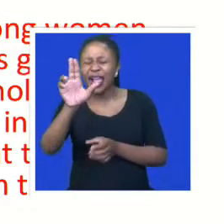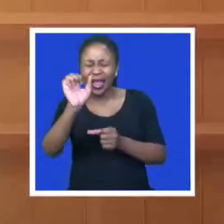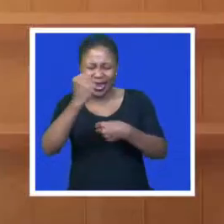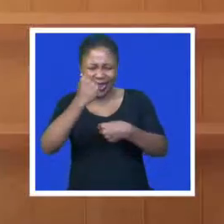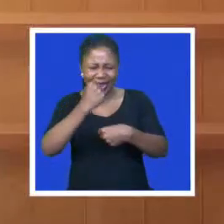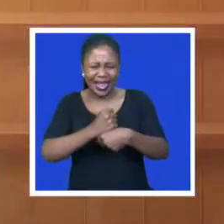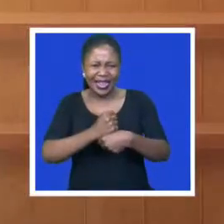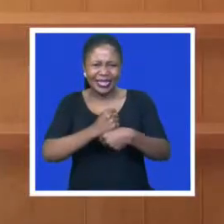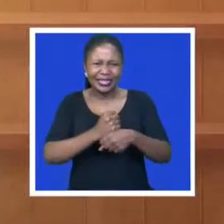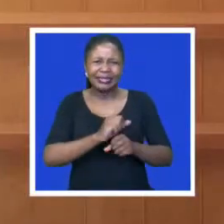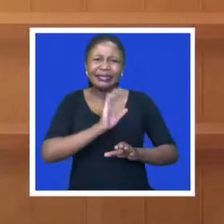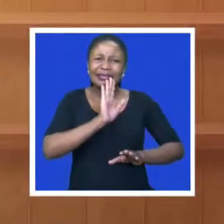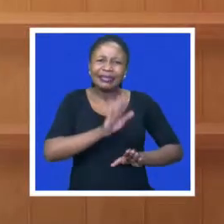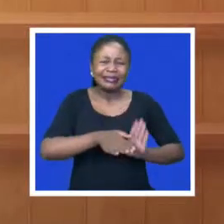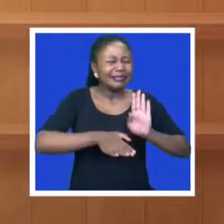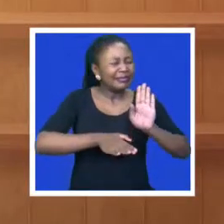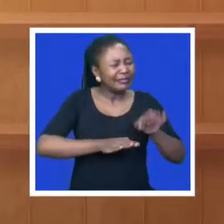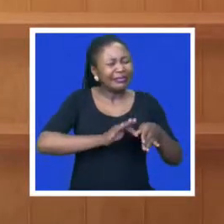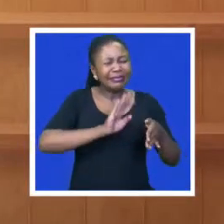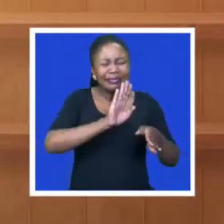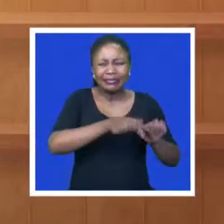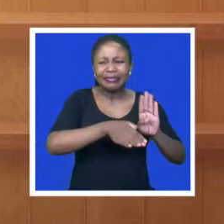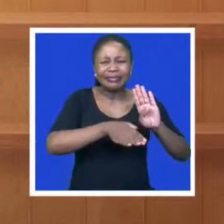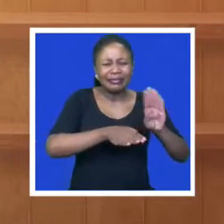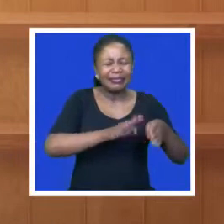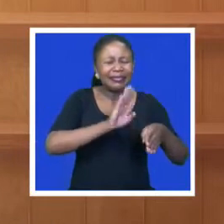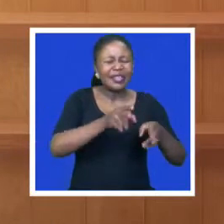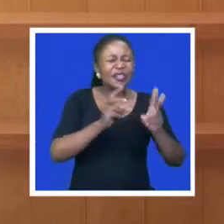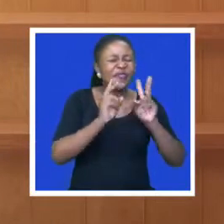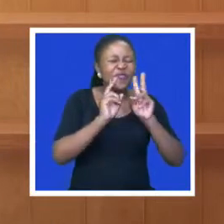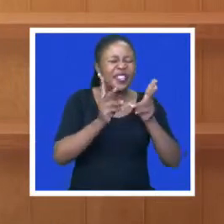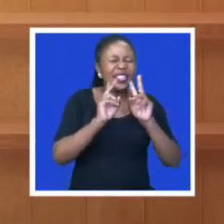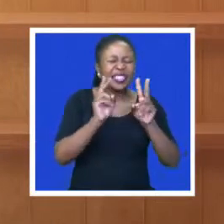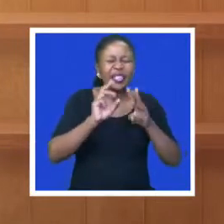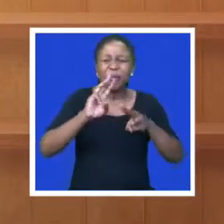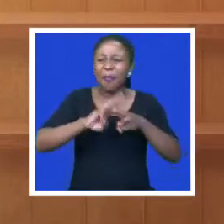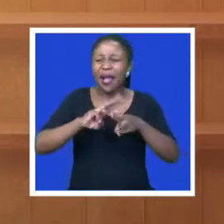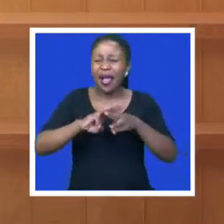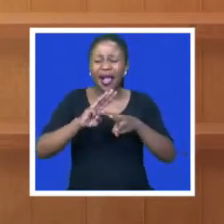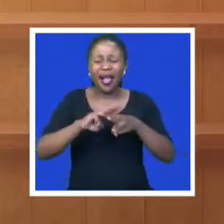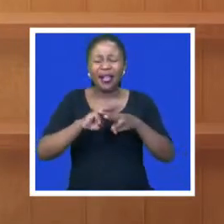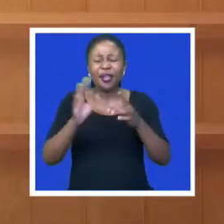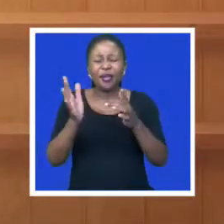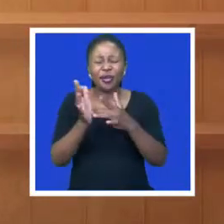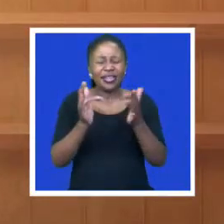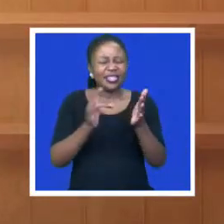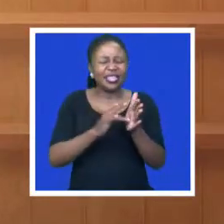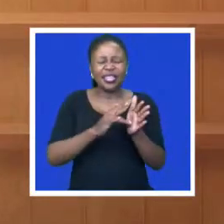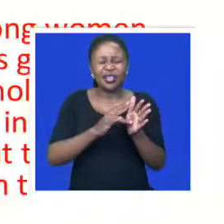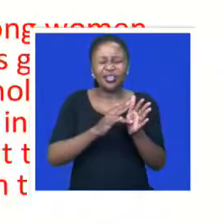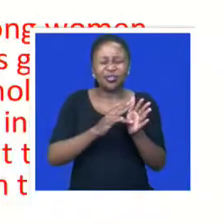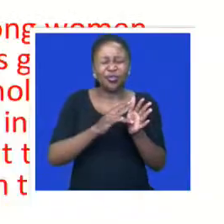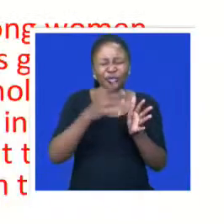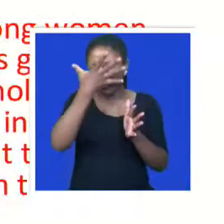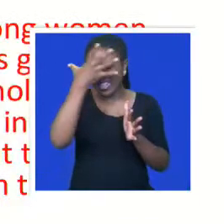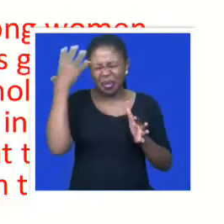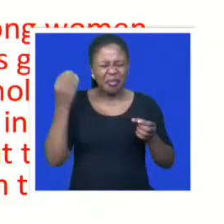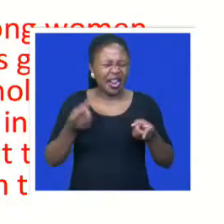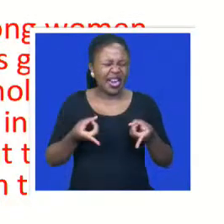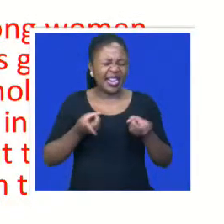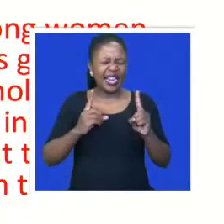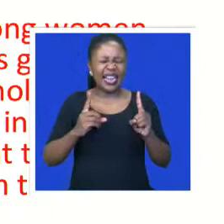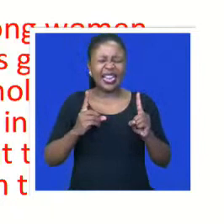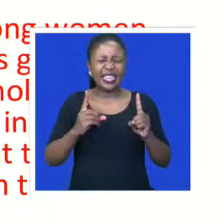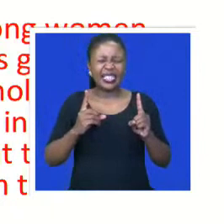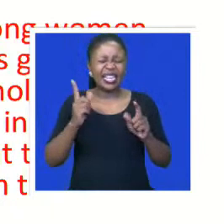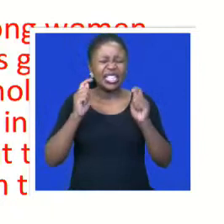a dangerous journey. But Mary ignored all that. Then Mary entered the house